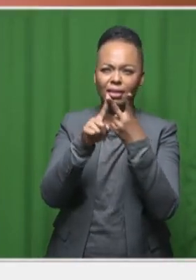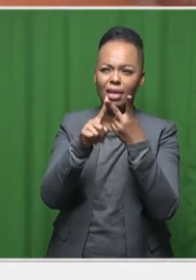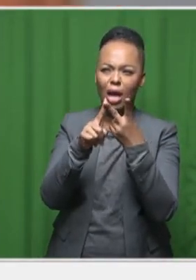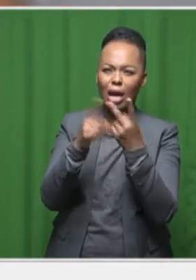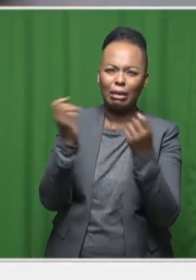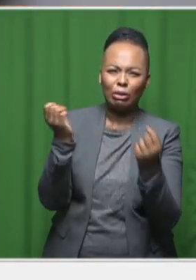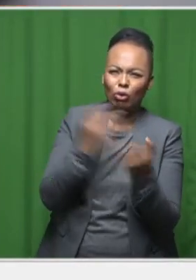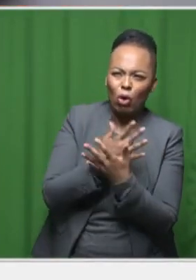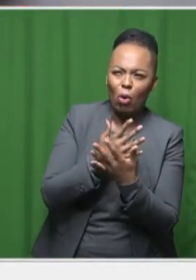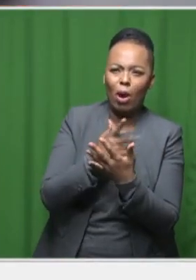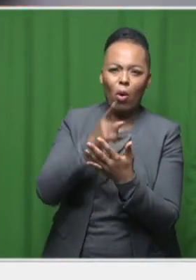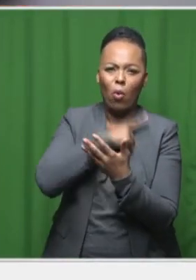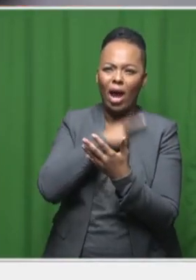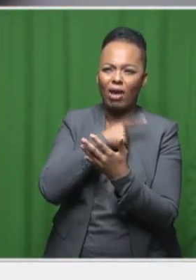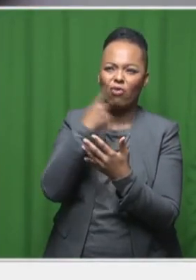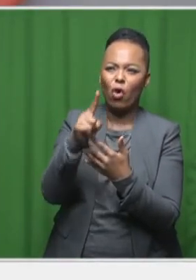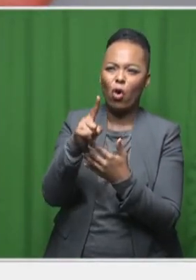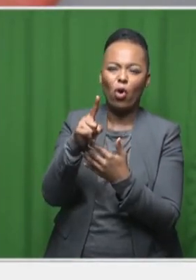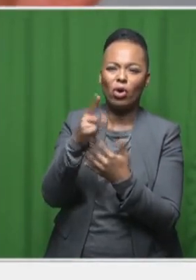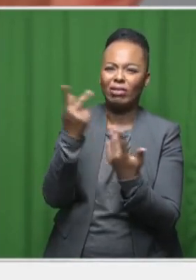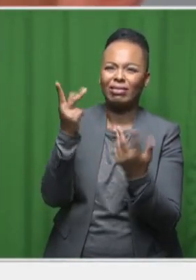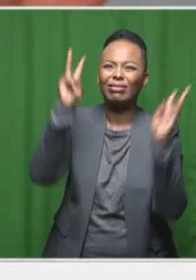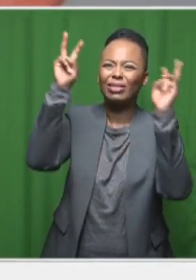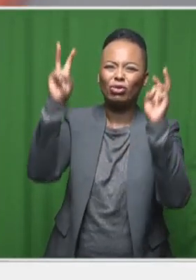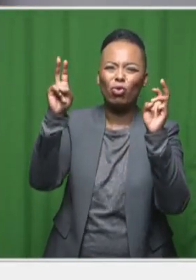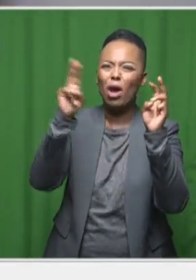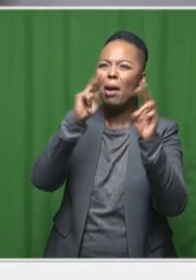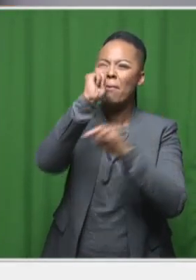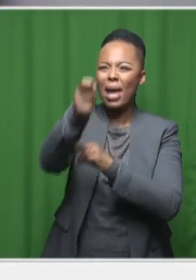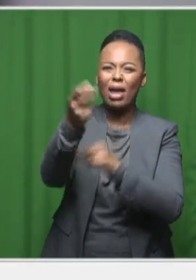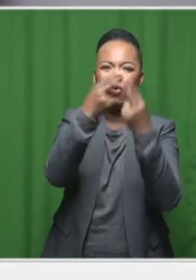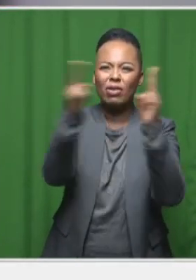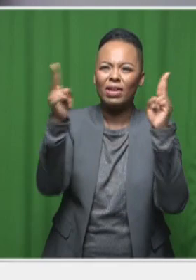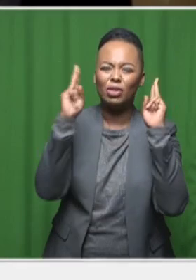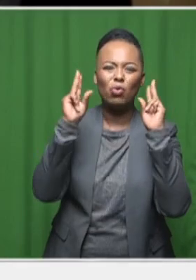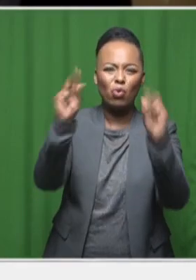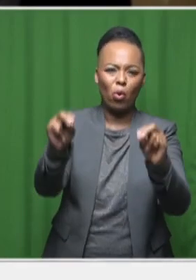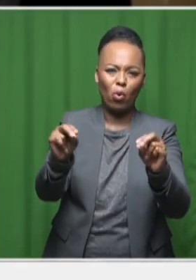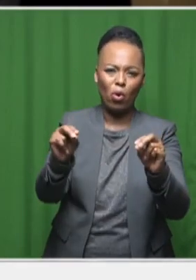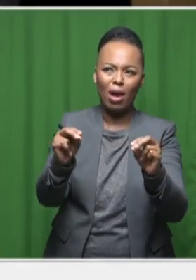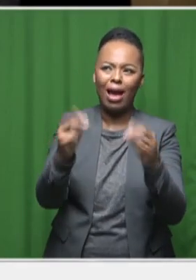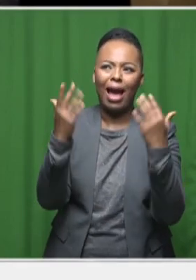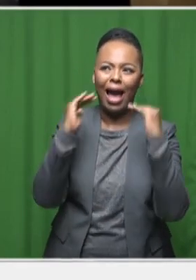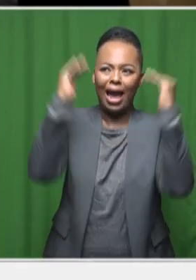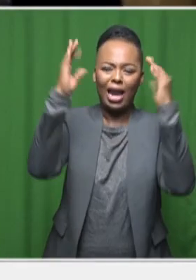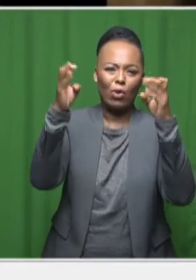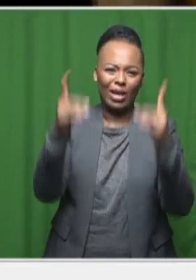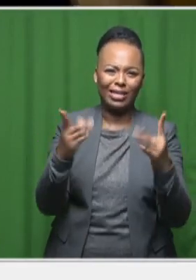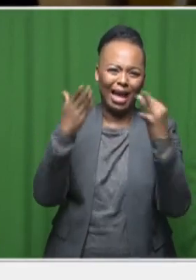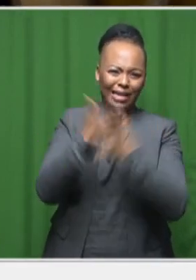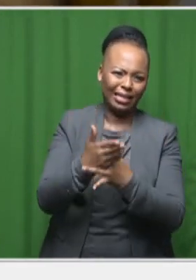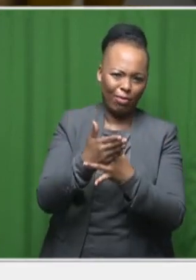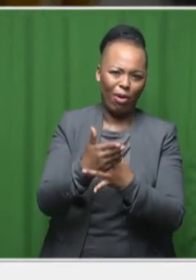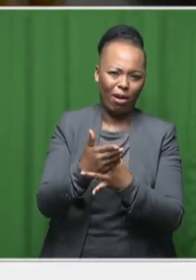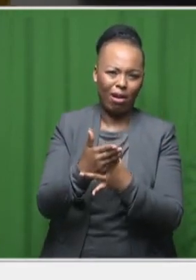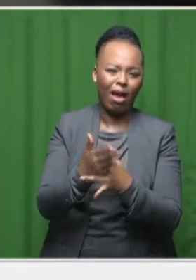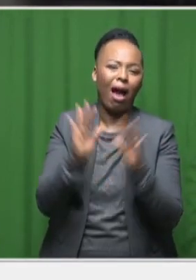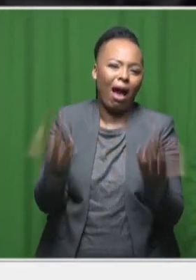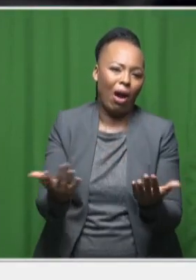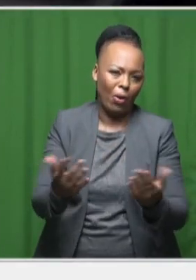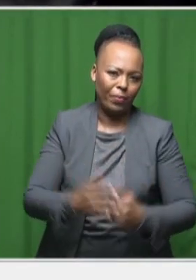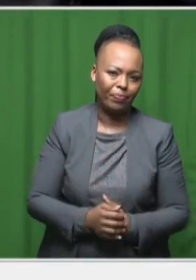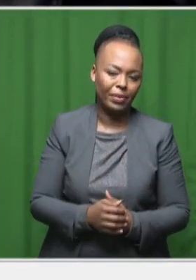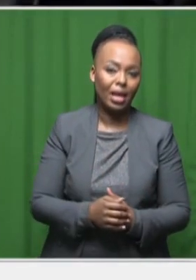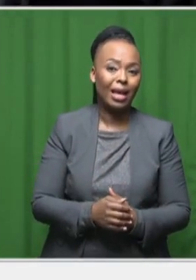have fees fall, you know, to make higher education more accessible? As these students who might